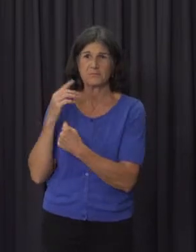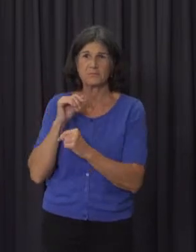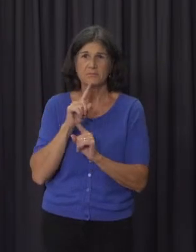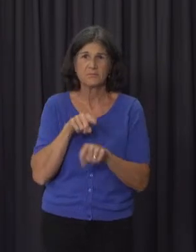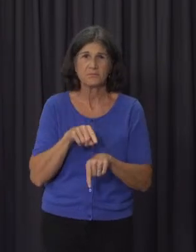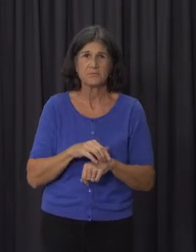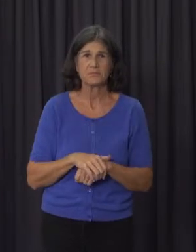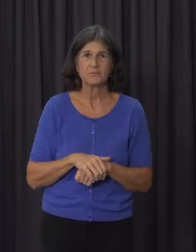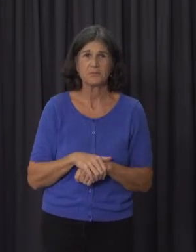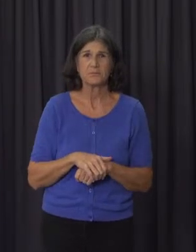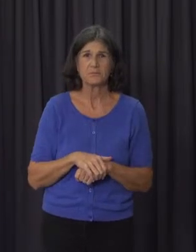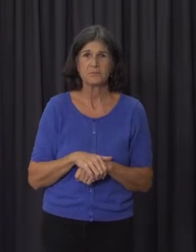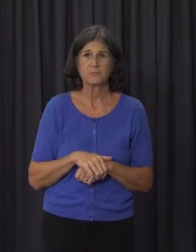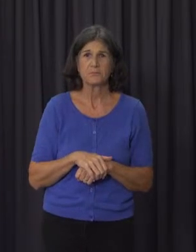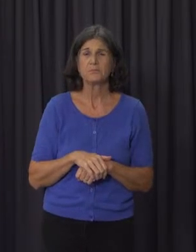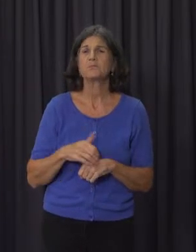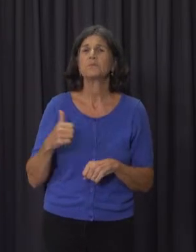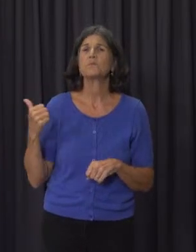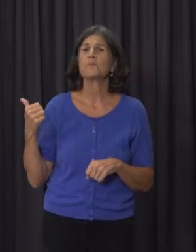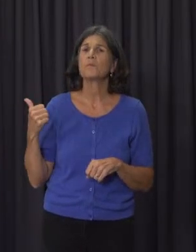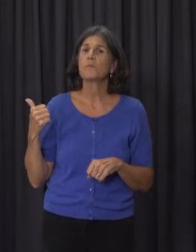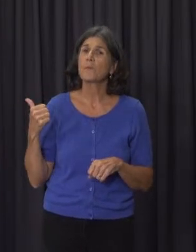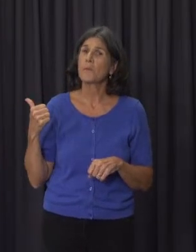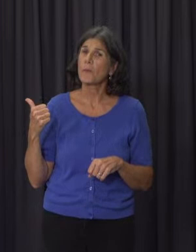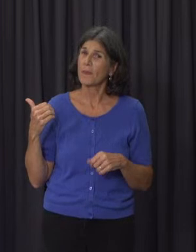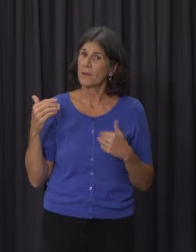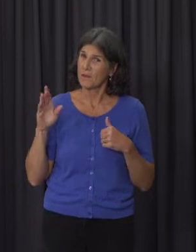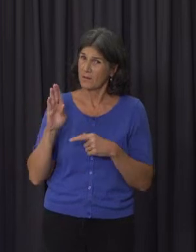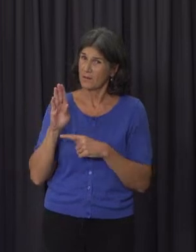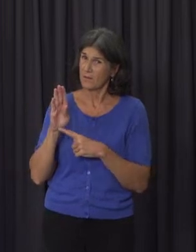Bree, do you have any other reports on this?